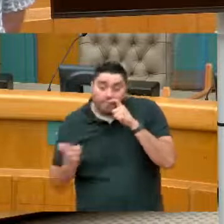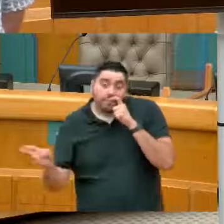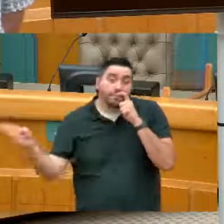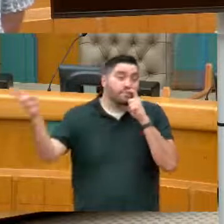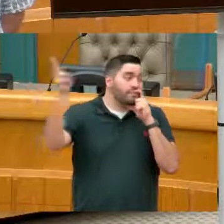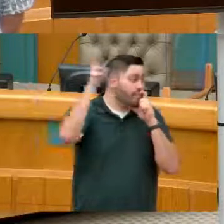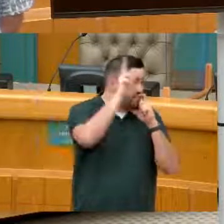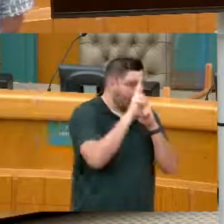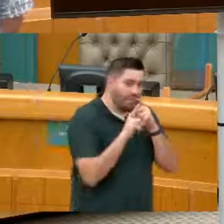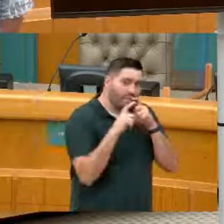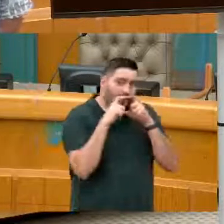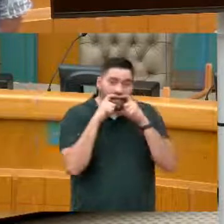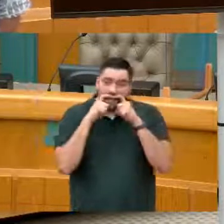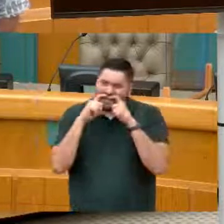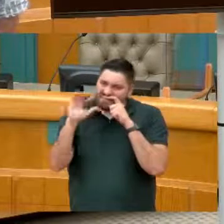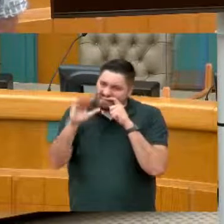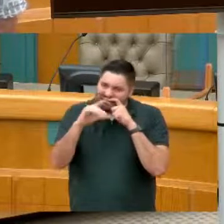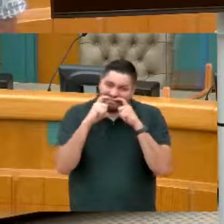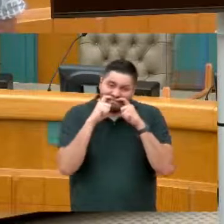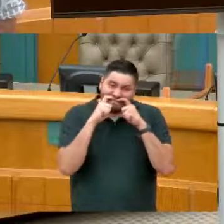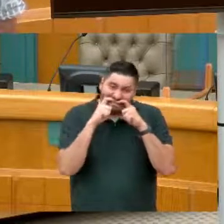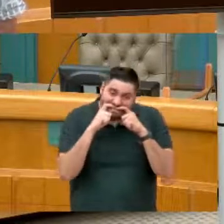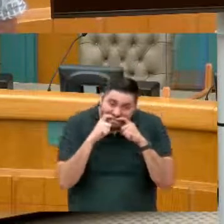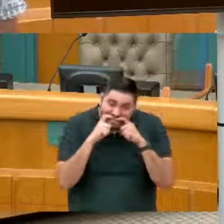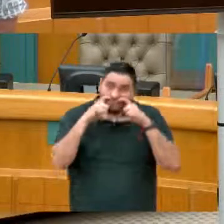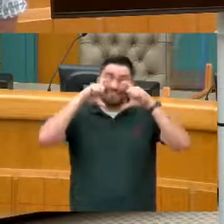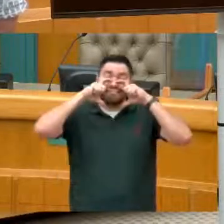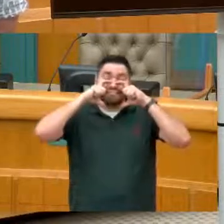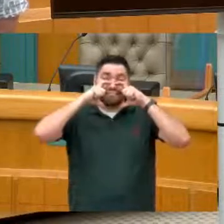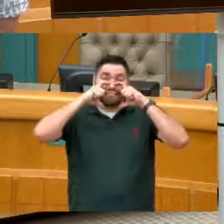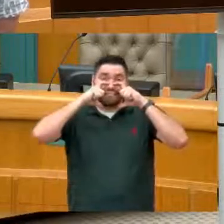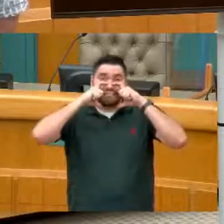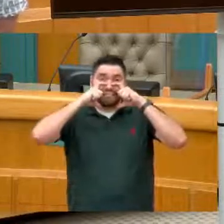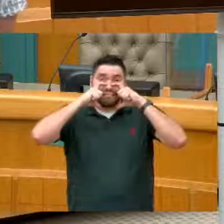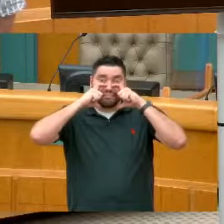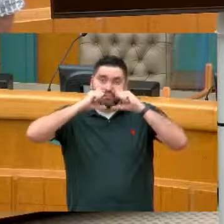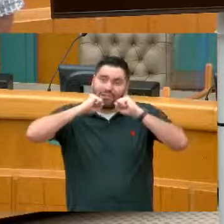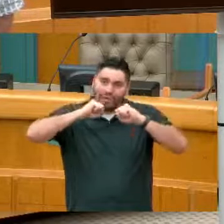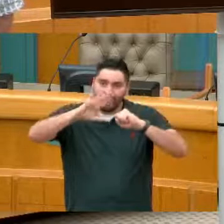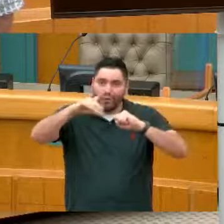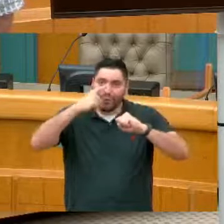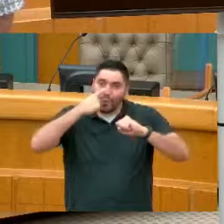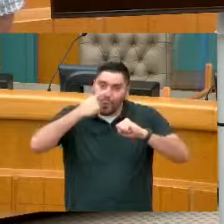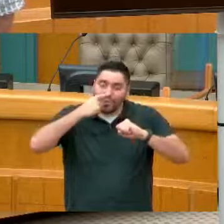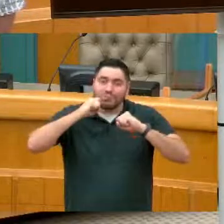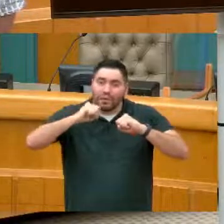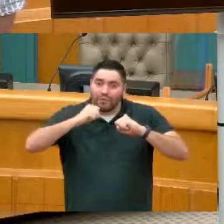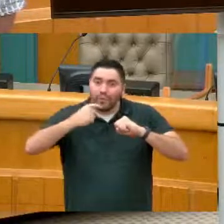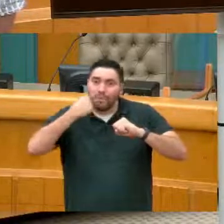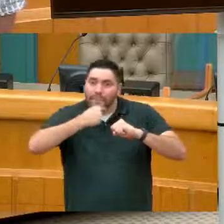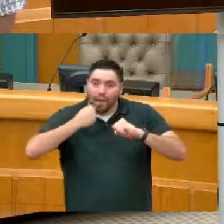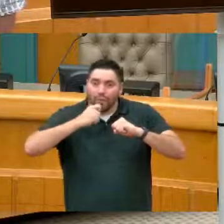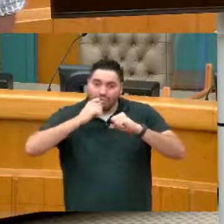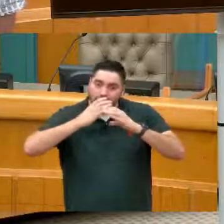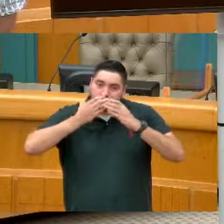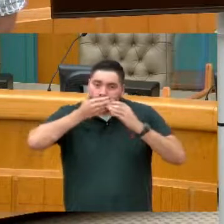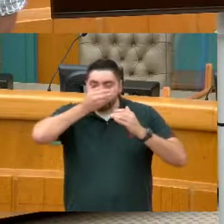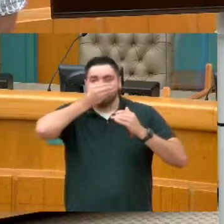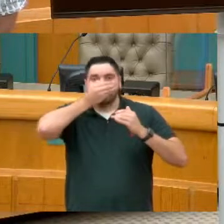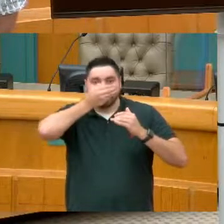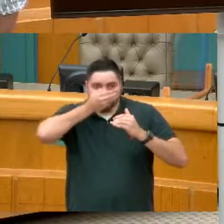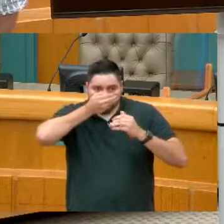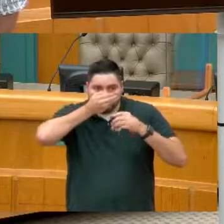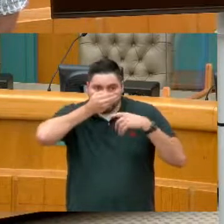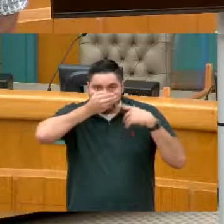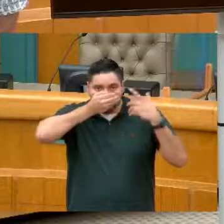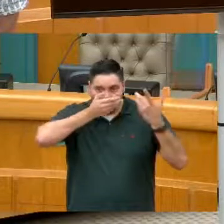more vigilant. And so I'm very appreciative to the community for that. And I think sometimes people's masks fall below their nose,